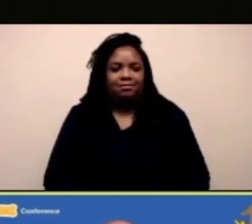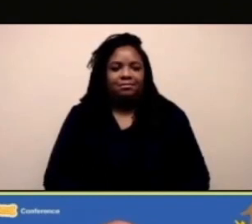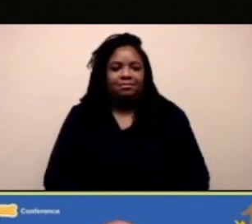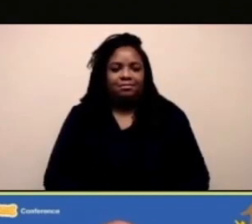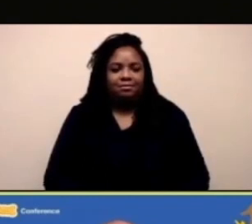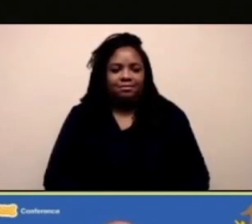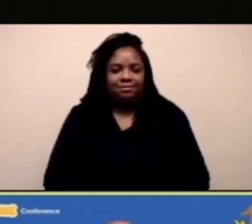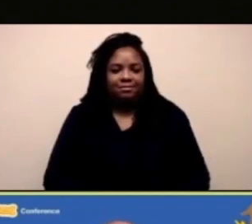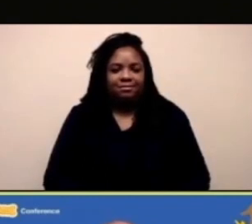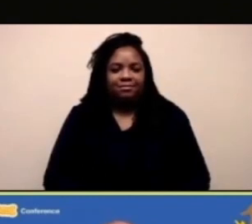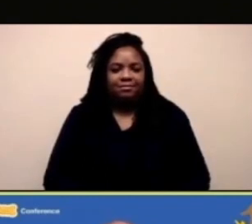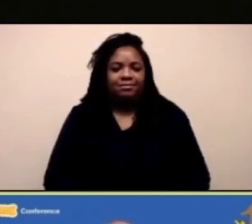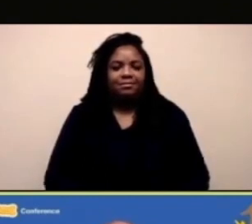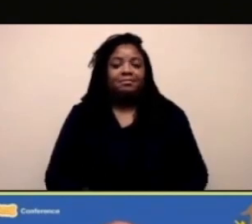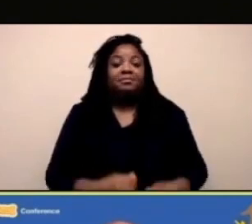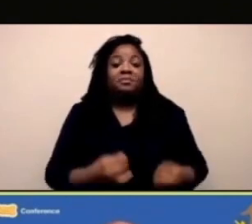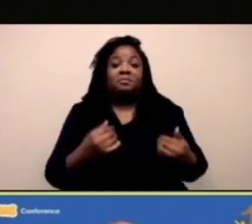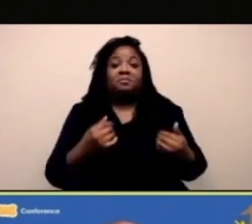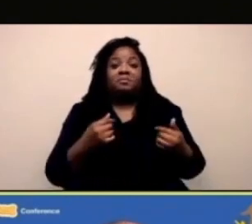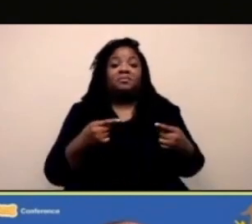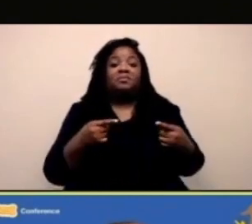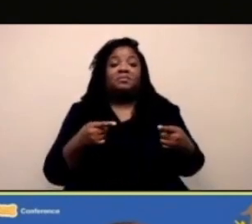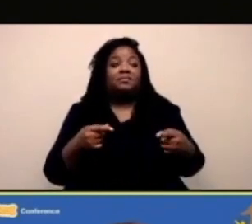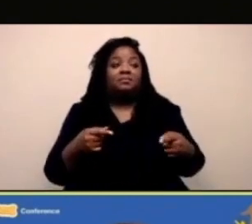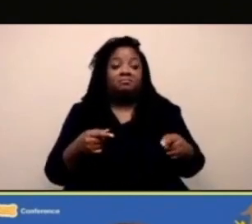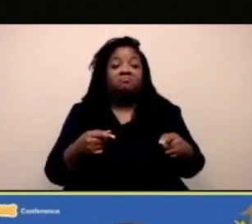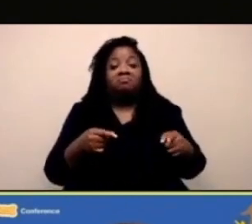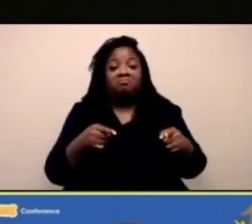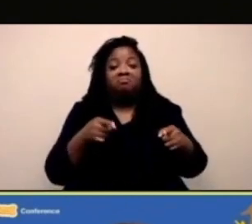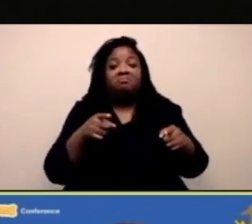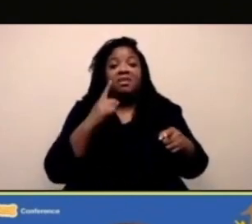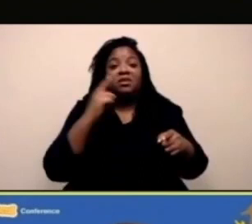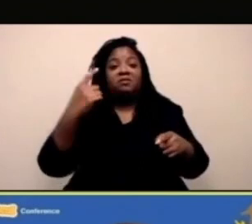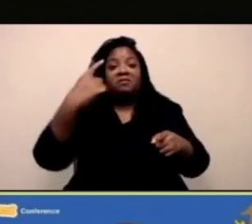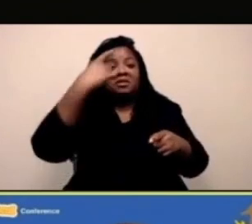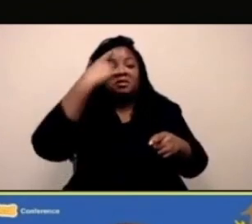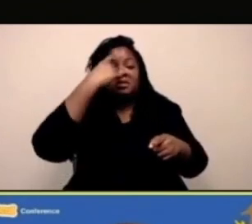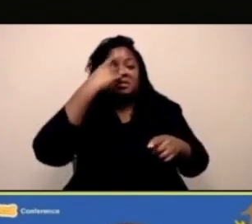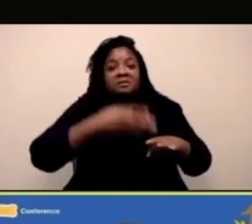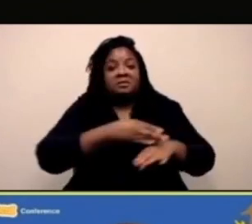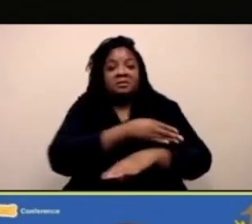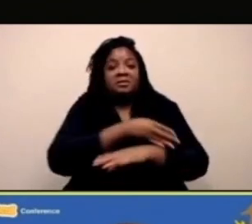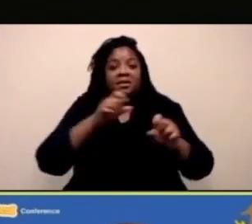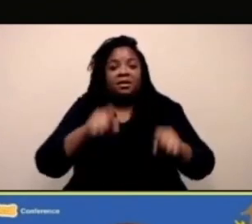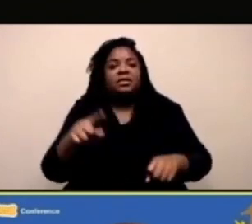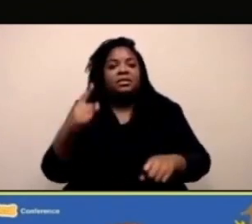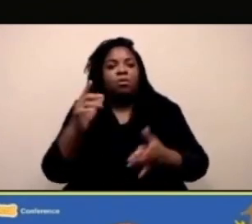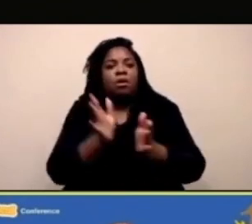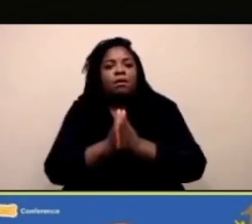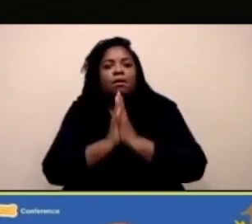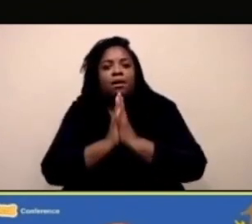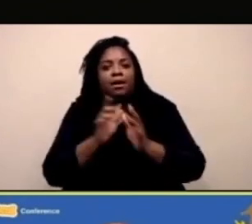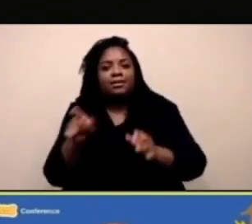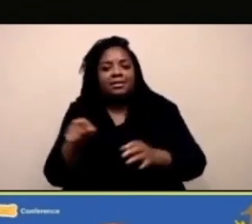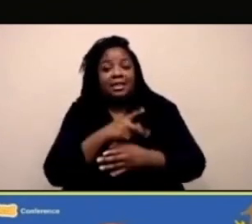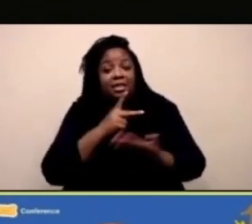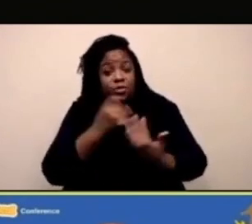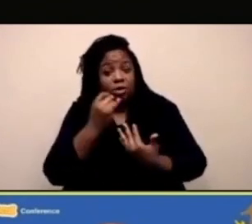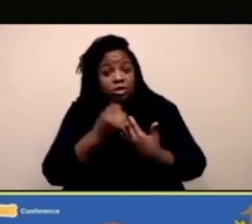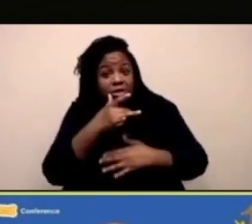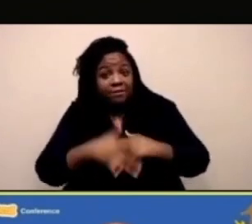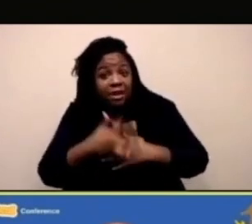While we're giving a chance for people to think through this, somebody had asked in the chat, are these projects available?